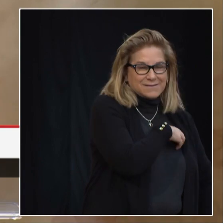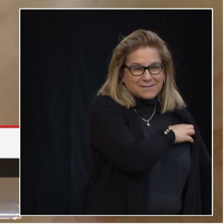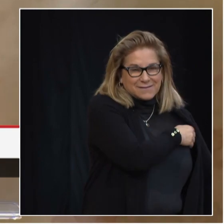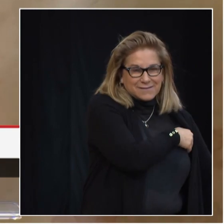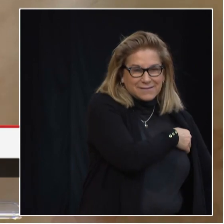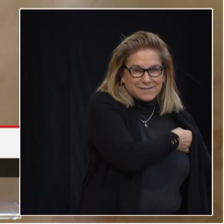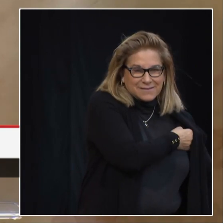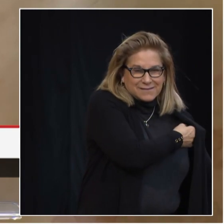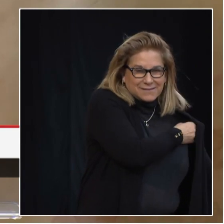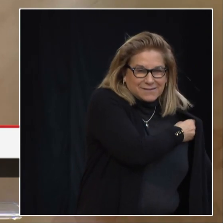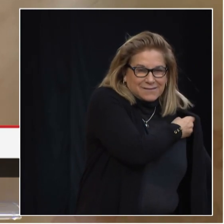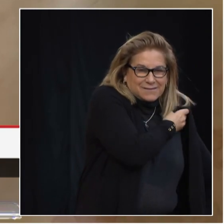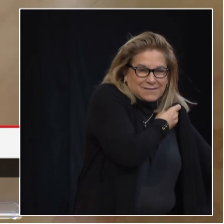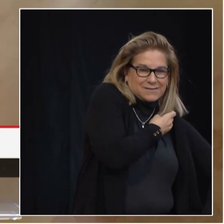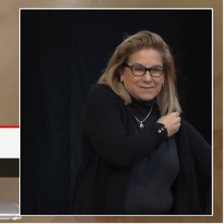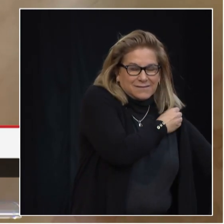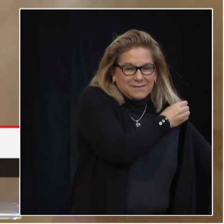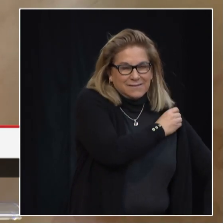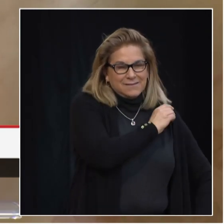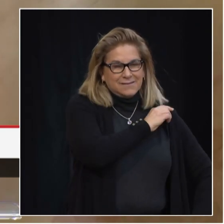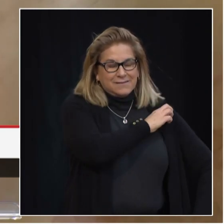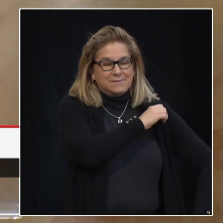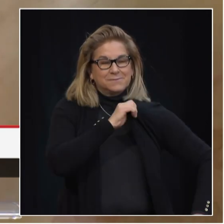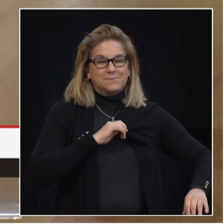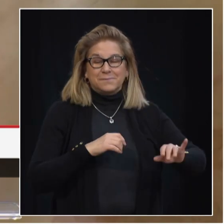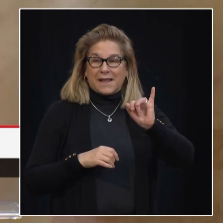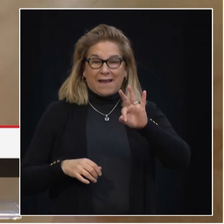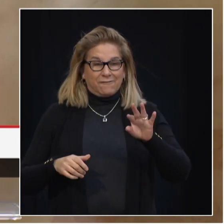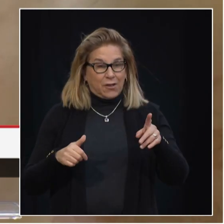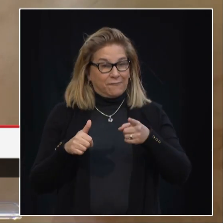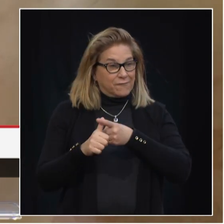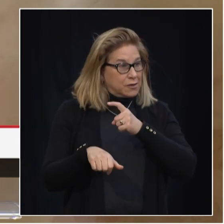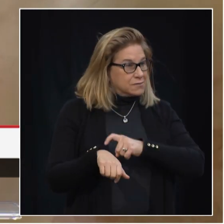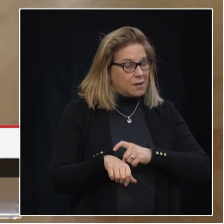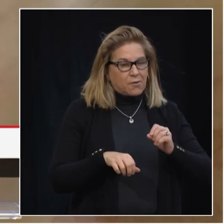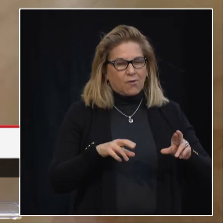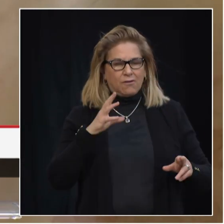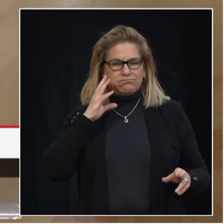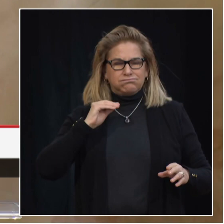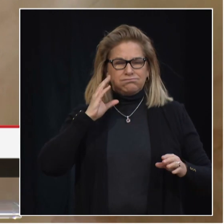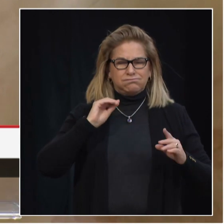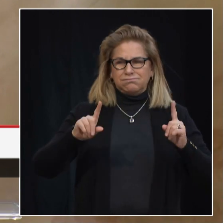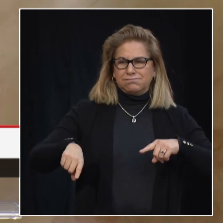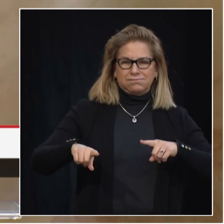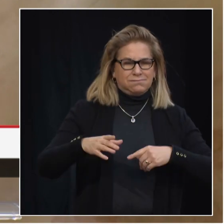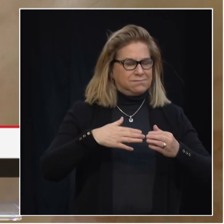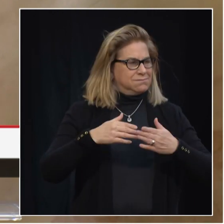the veteran March Madness goer, we have so much exciting stuff here